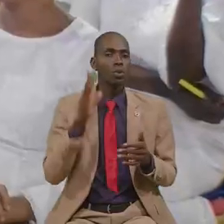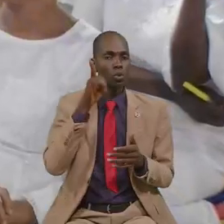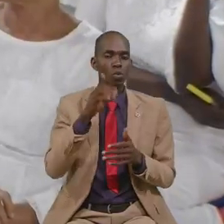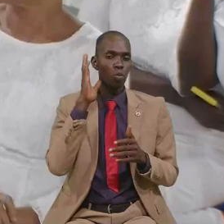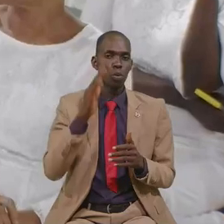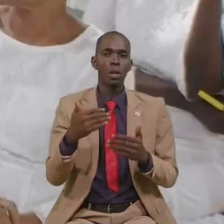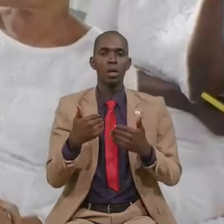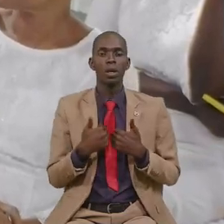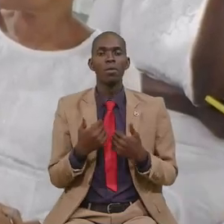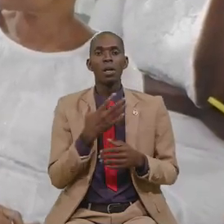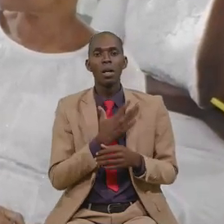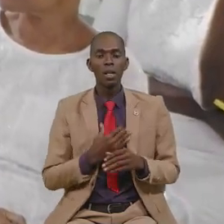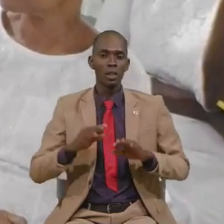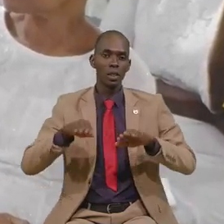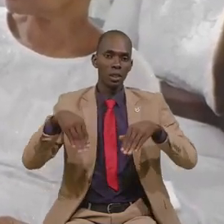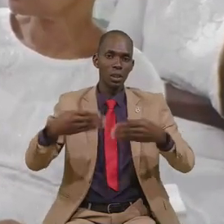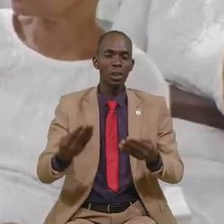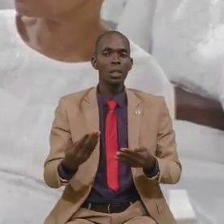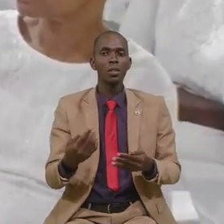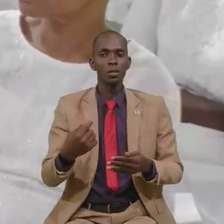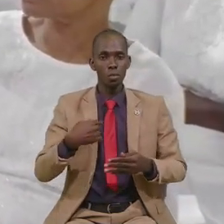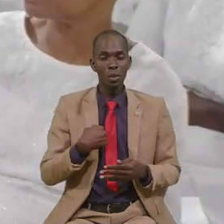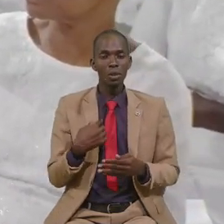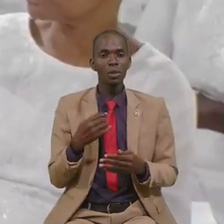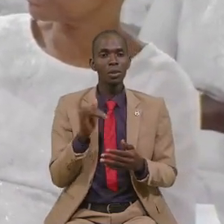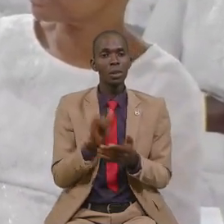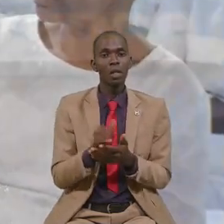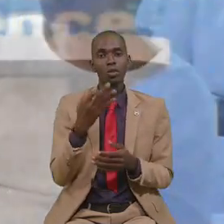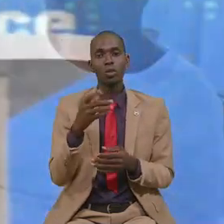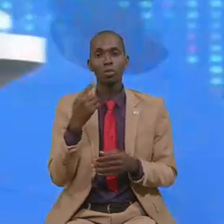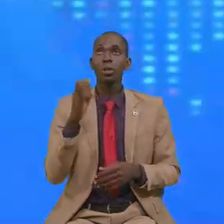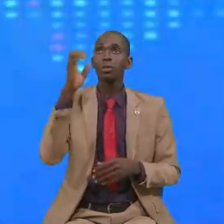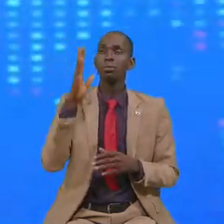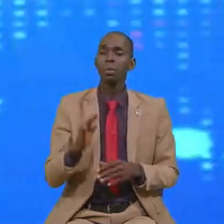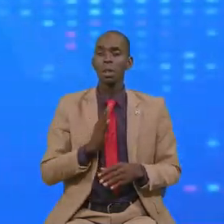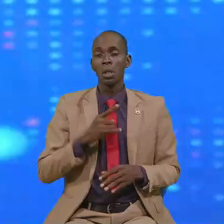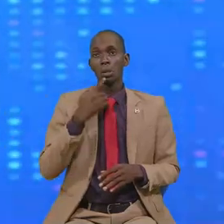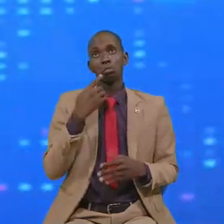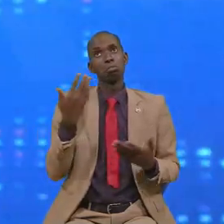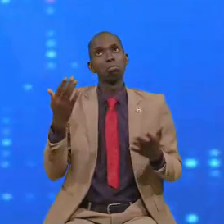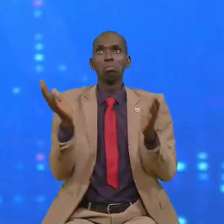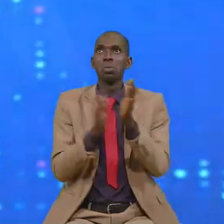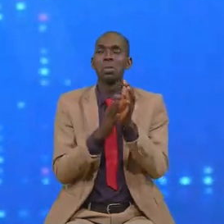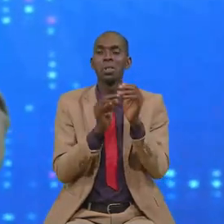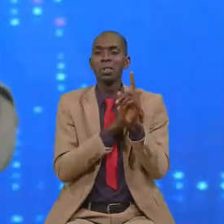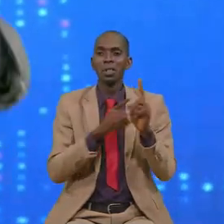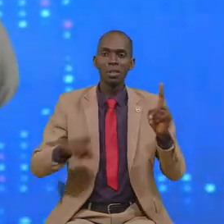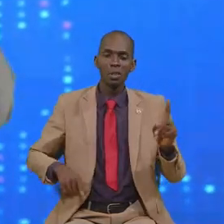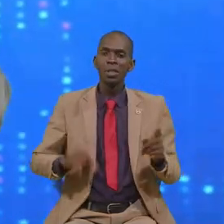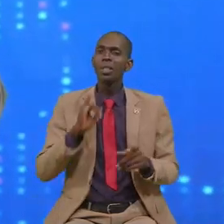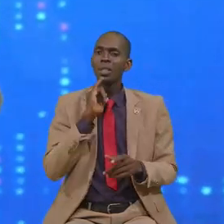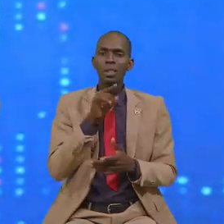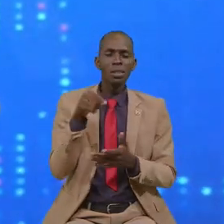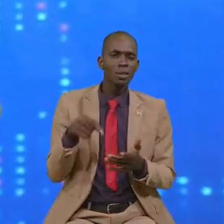gave me that of the evangelist. And I thought, praise the Lord, isn't this